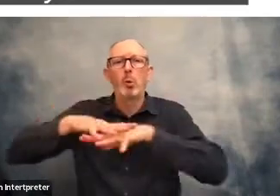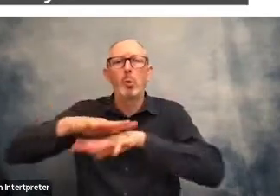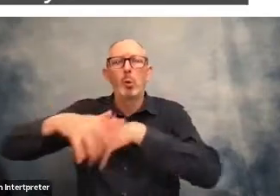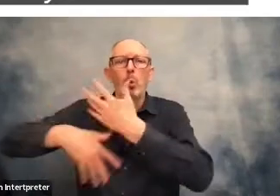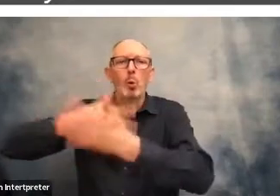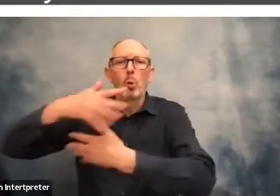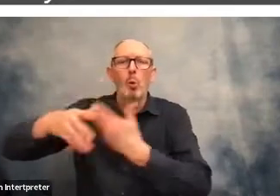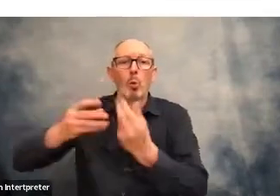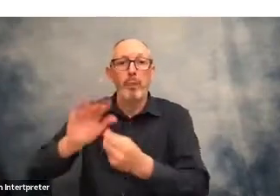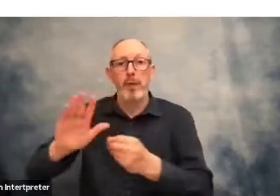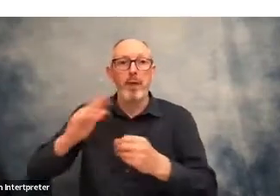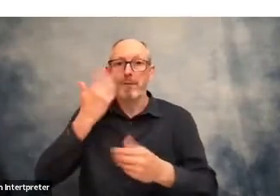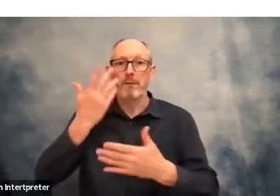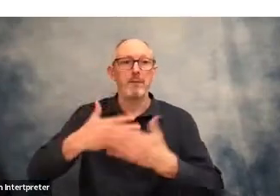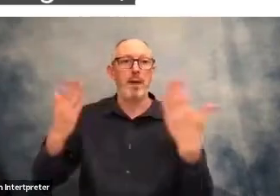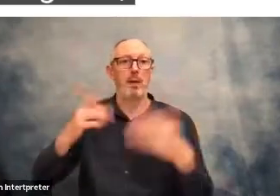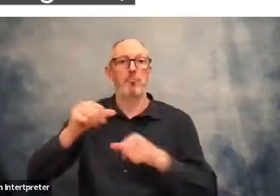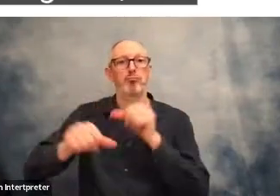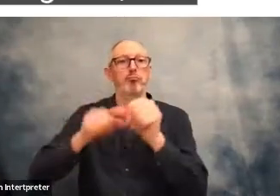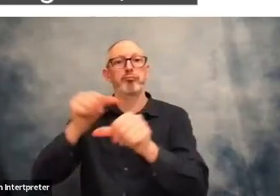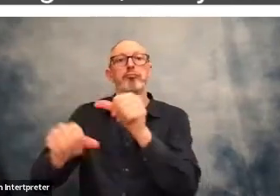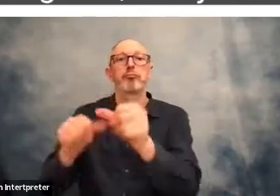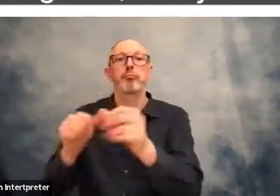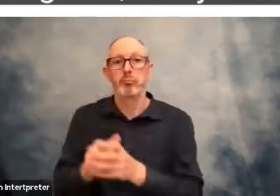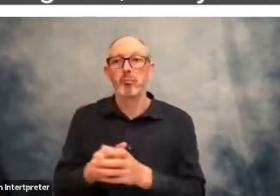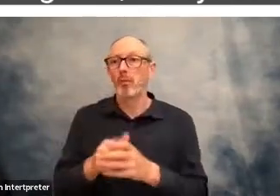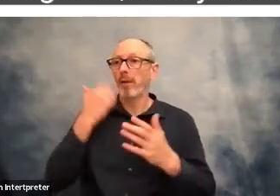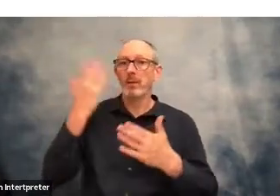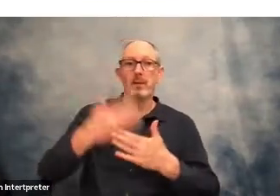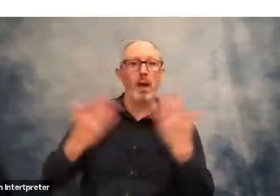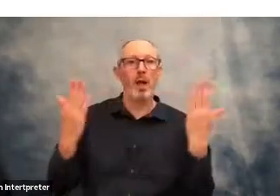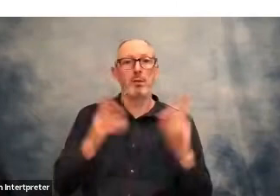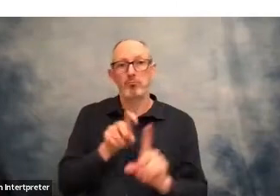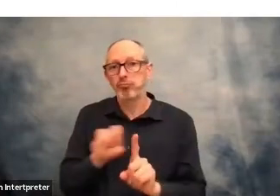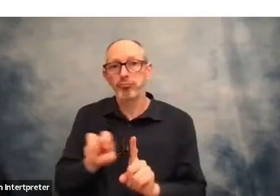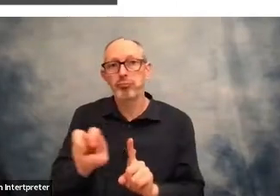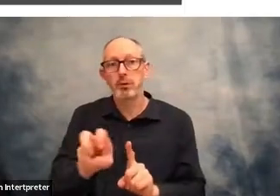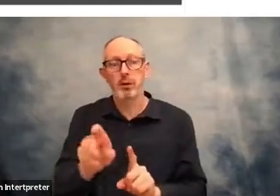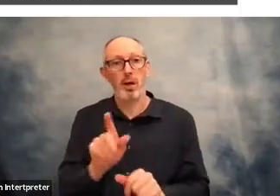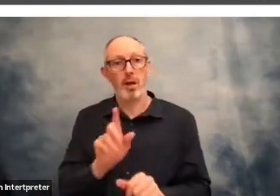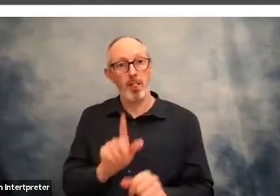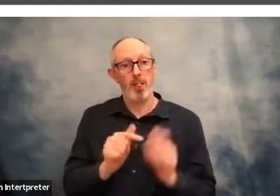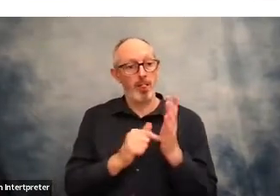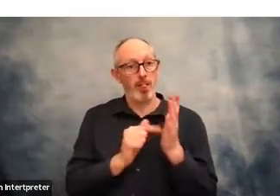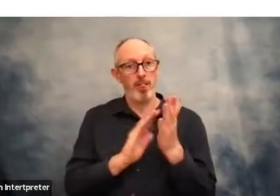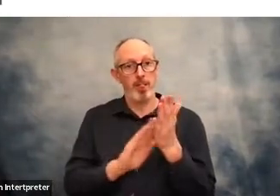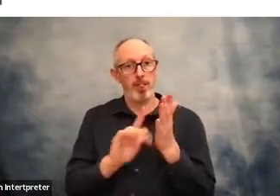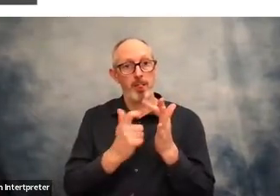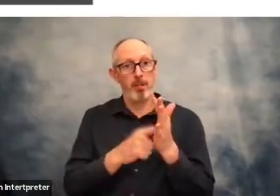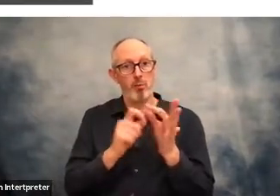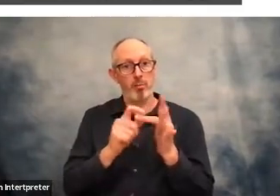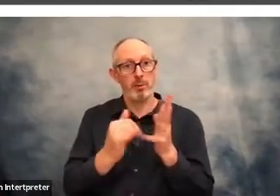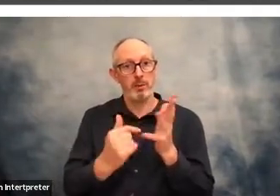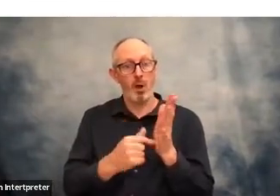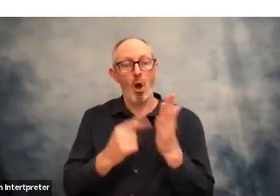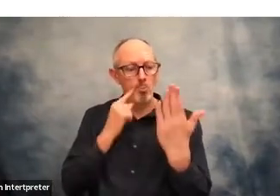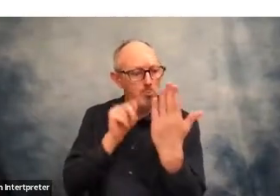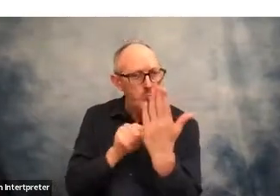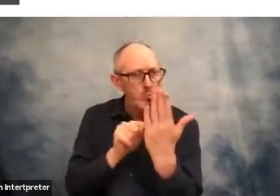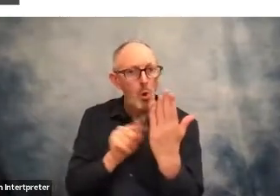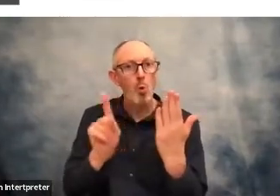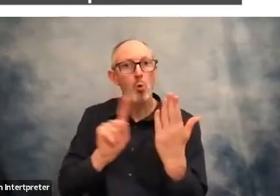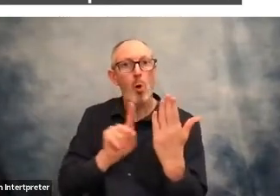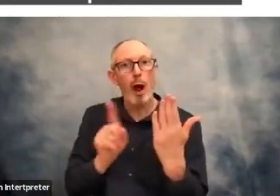stays connected to the same guidance, progress, and journey. For therapists, a window into the week, guidance shared in the moments it's needed